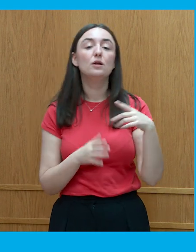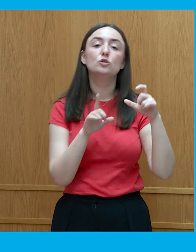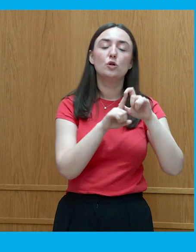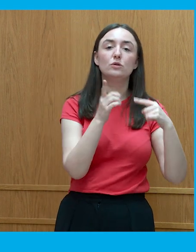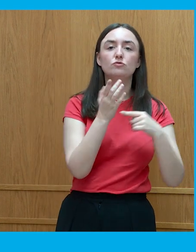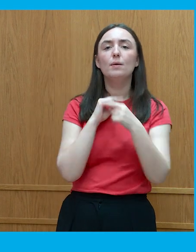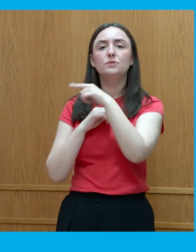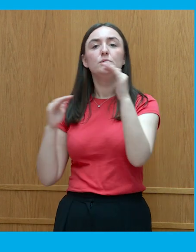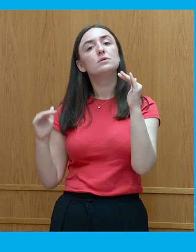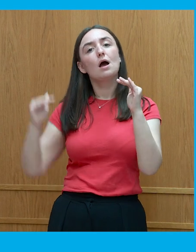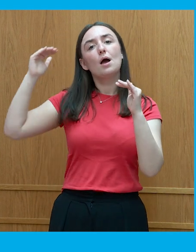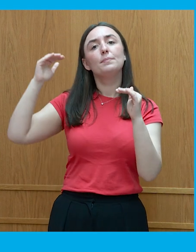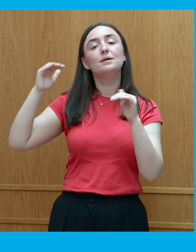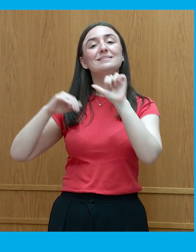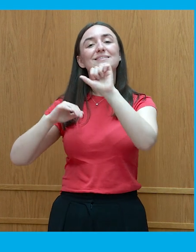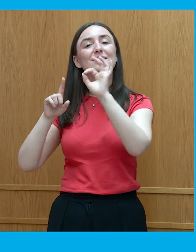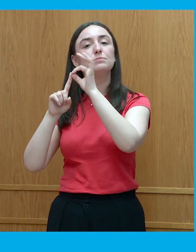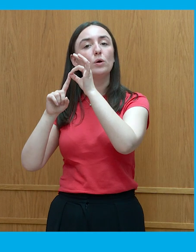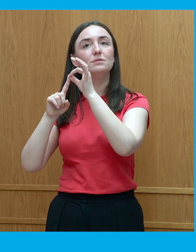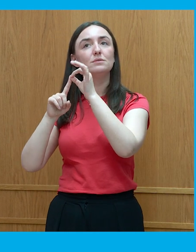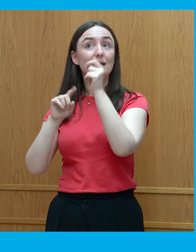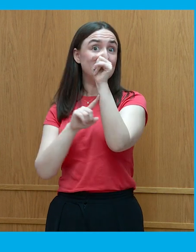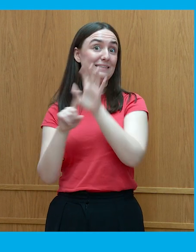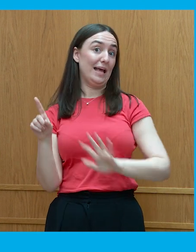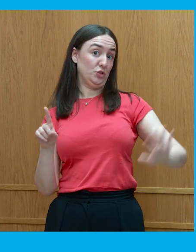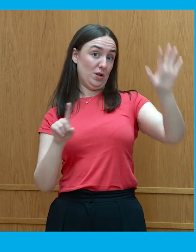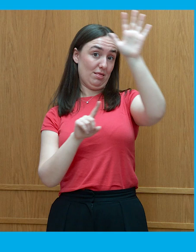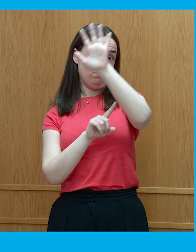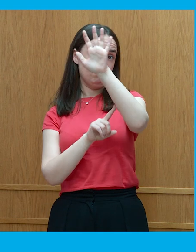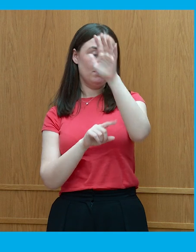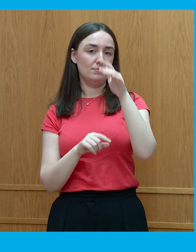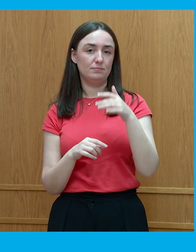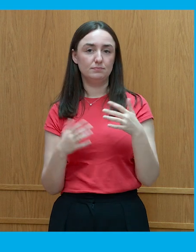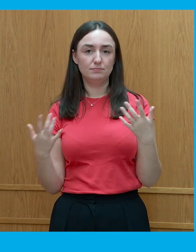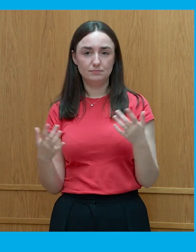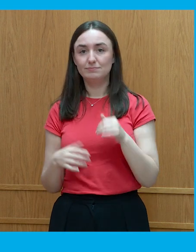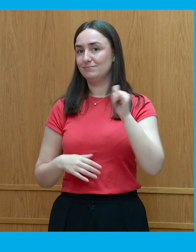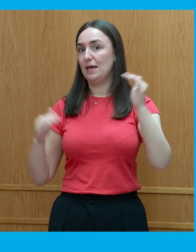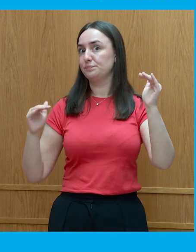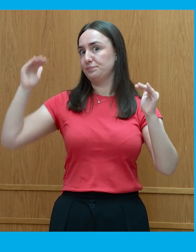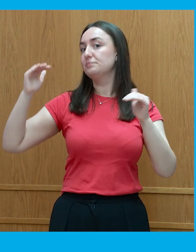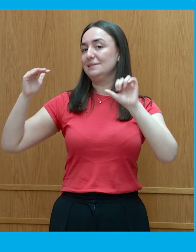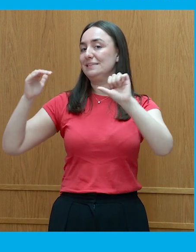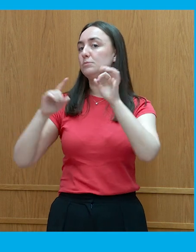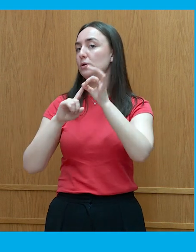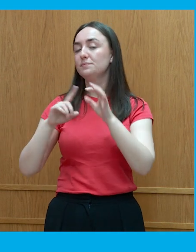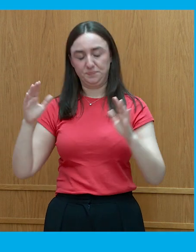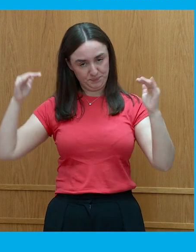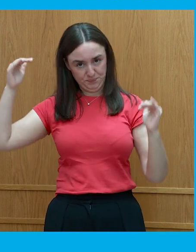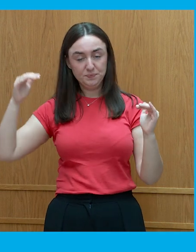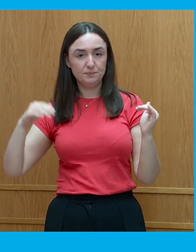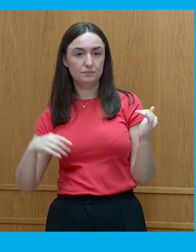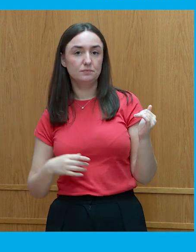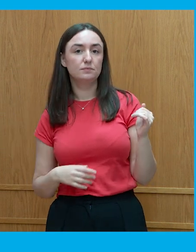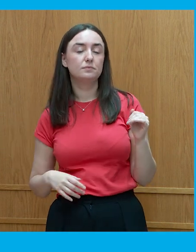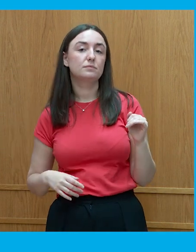6 points nationally? Nationally is not a good Now you're gauge, just rubbing but it in. Yeah, she was up 6 points roughly. yeah. So and I